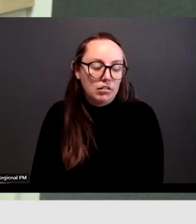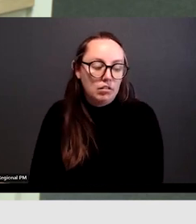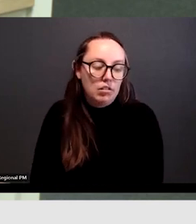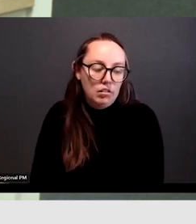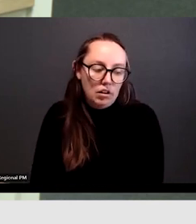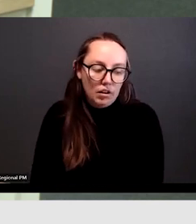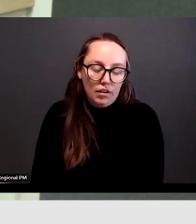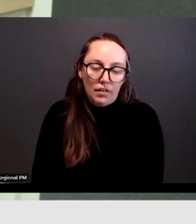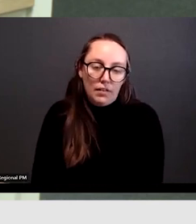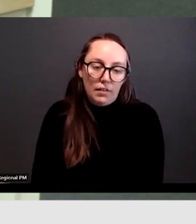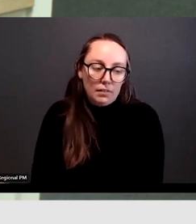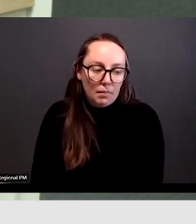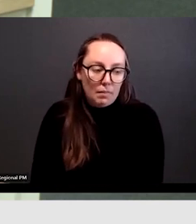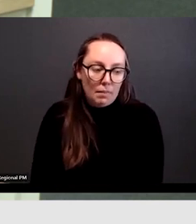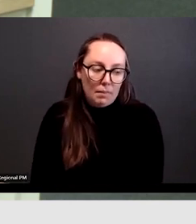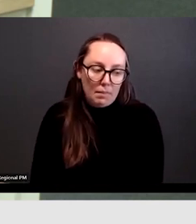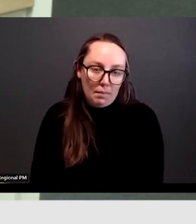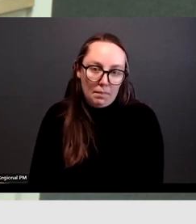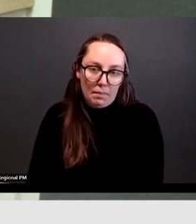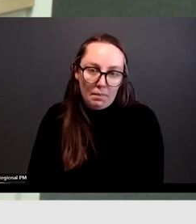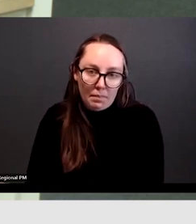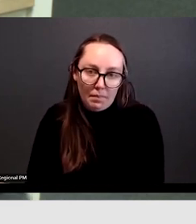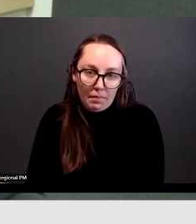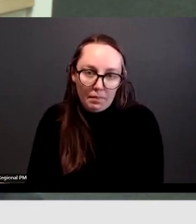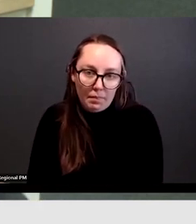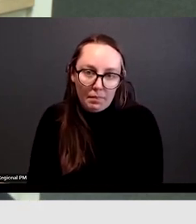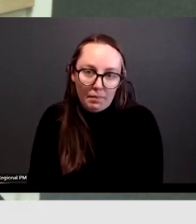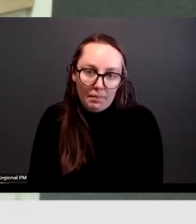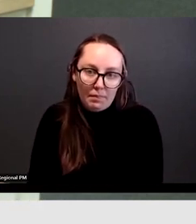Thank you. You think?